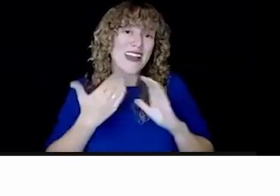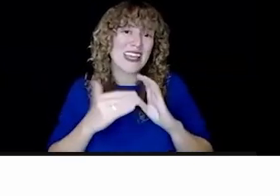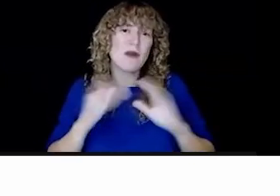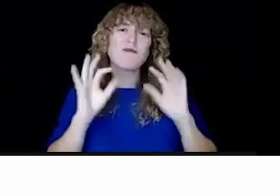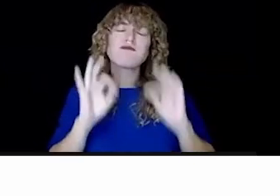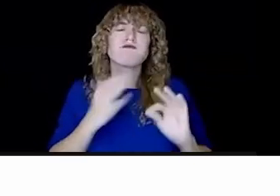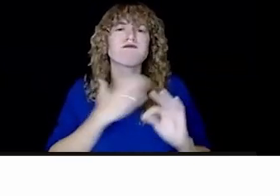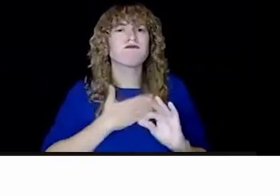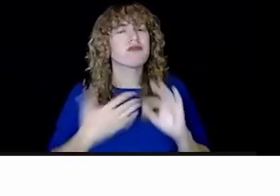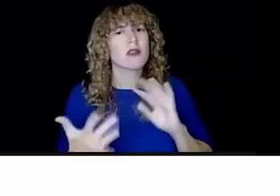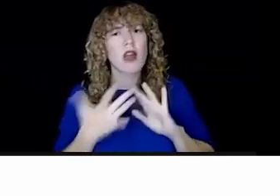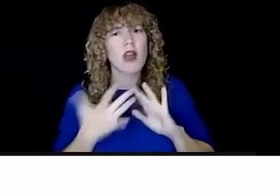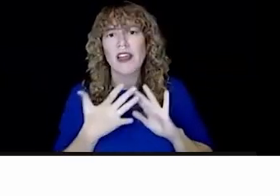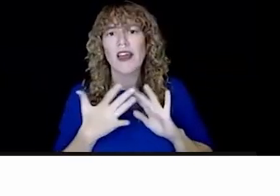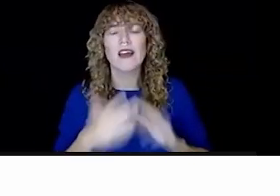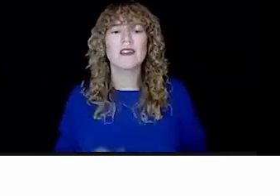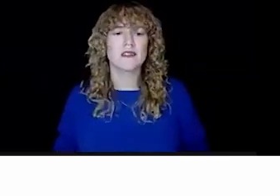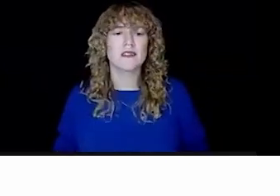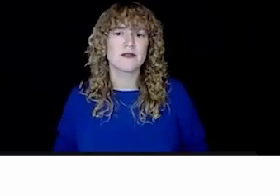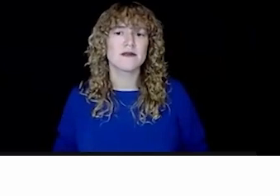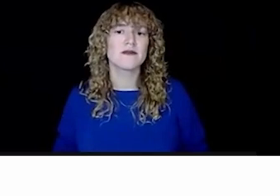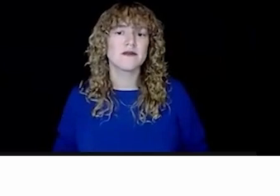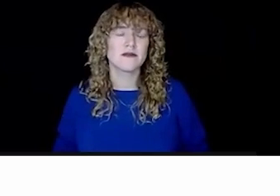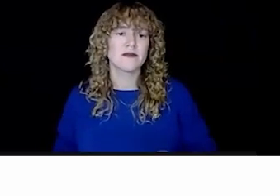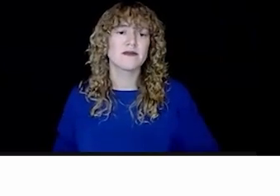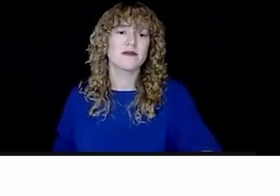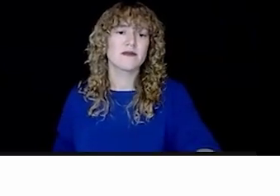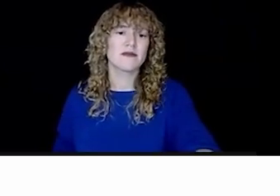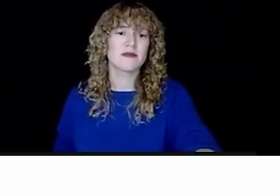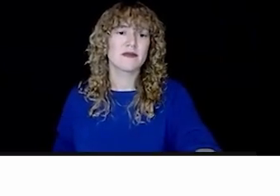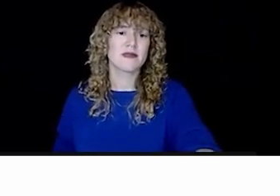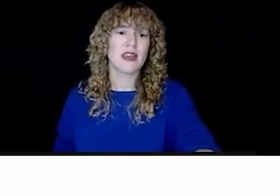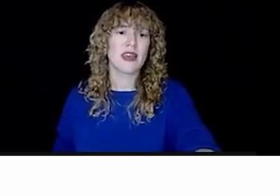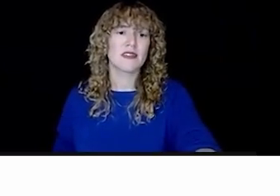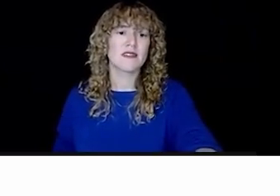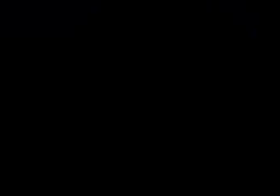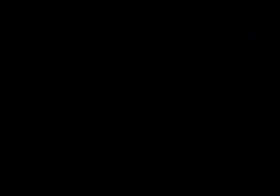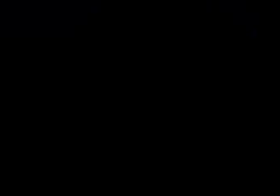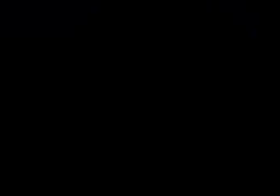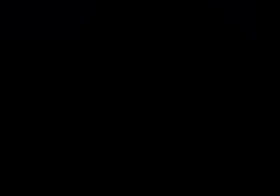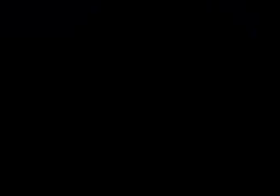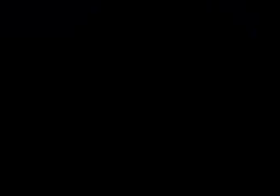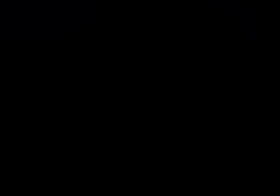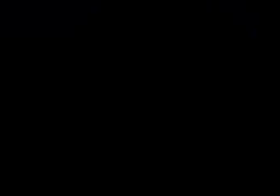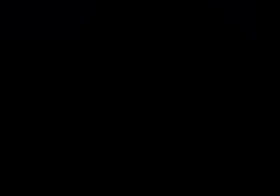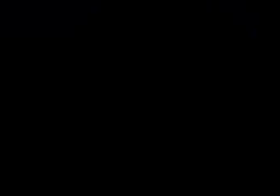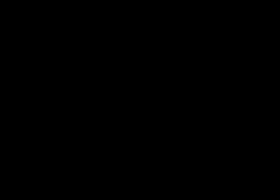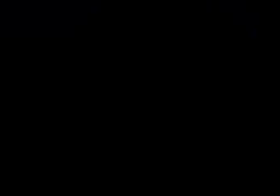us. And looks like we're finishing right on time.